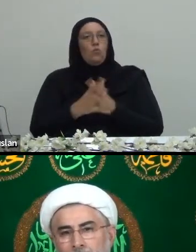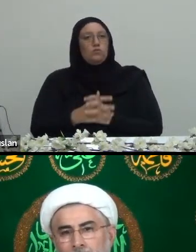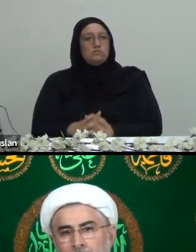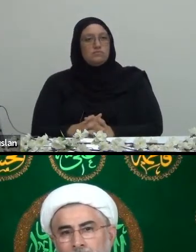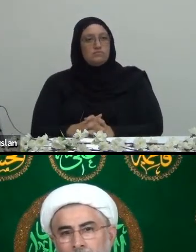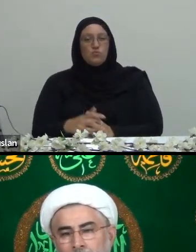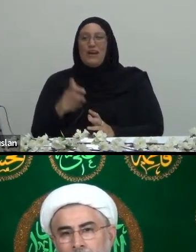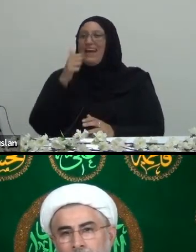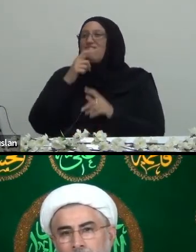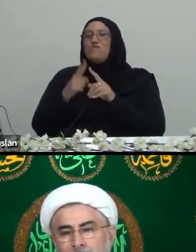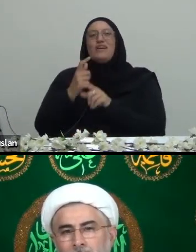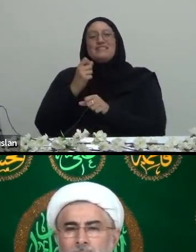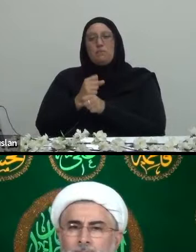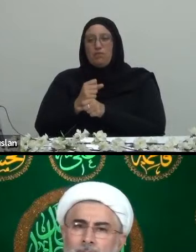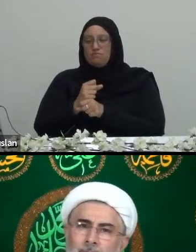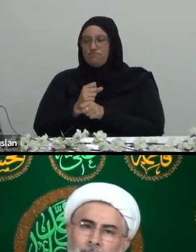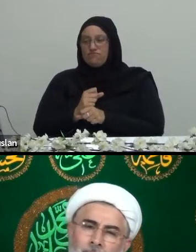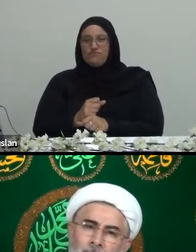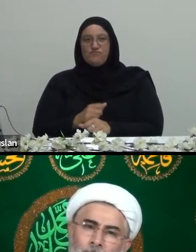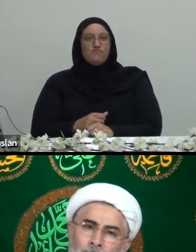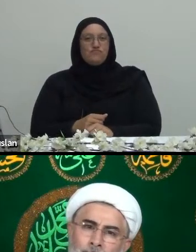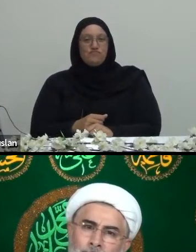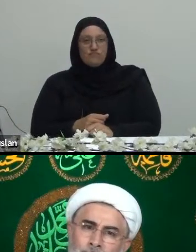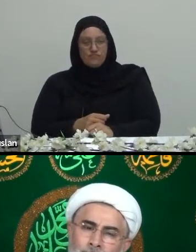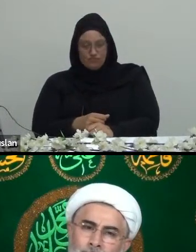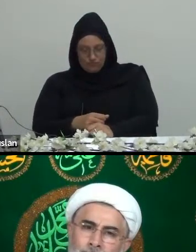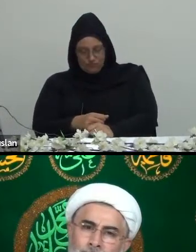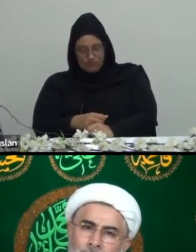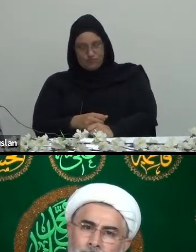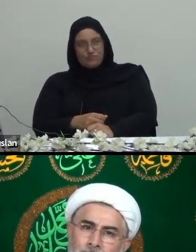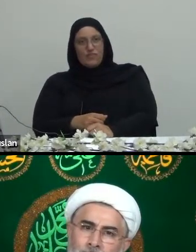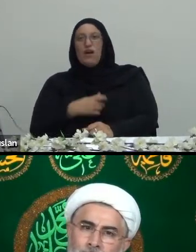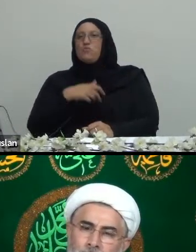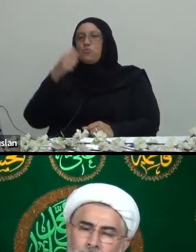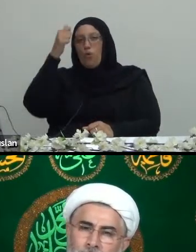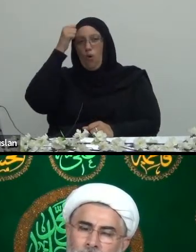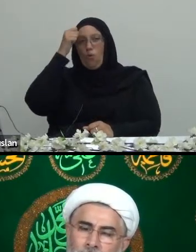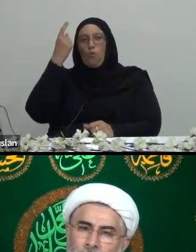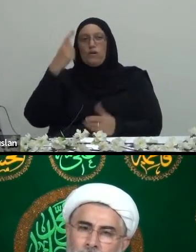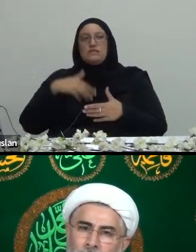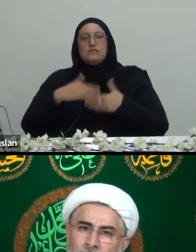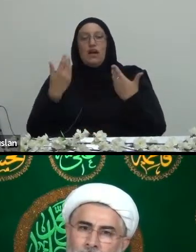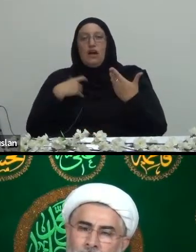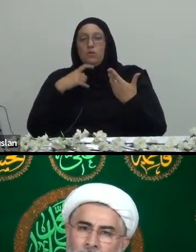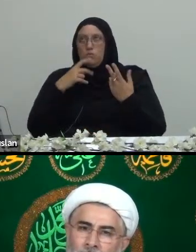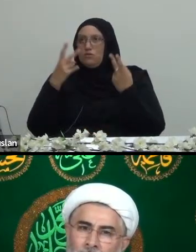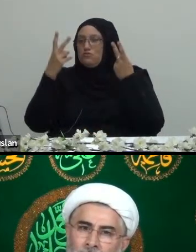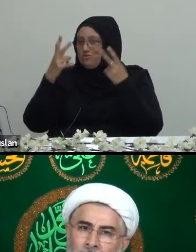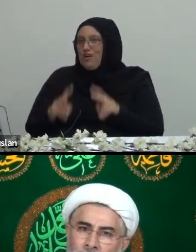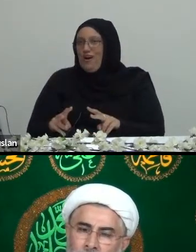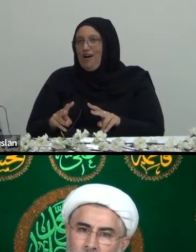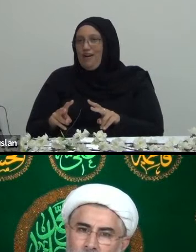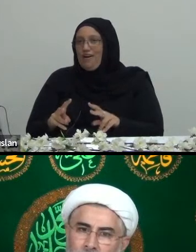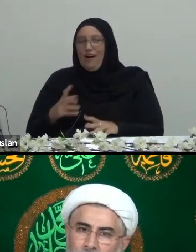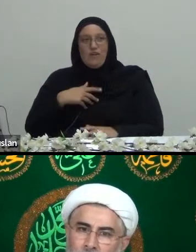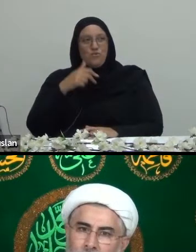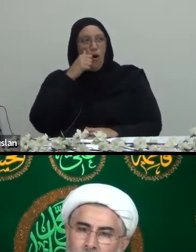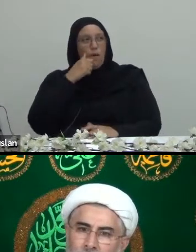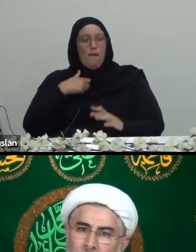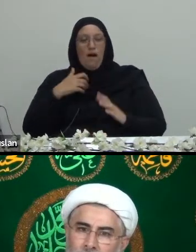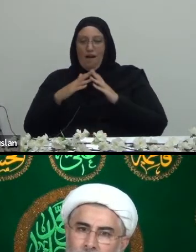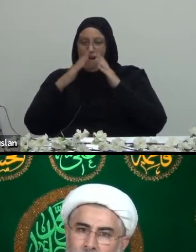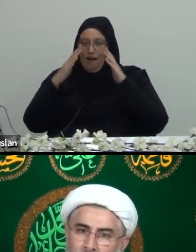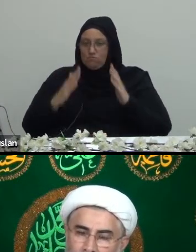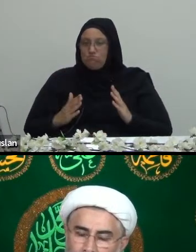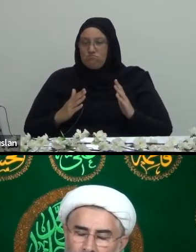Let's say, for example, one day I'm going to pass away, and I know that I have an estate to the value of